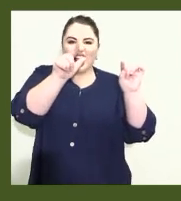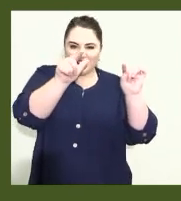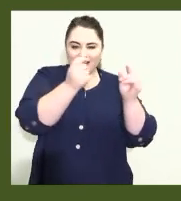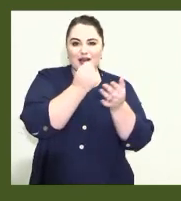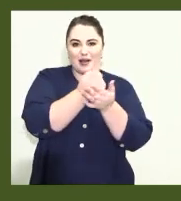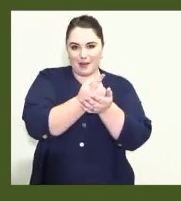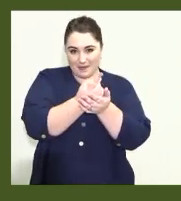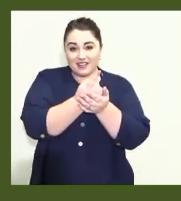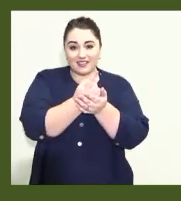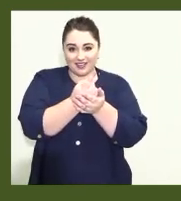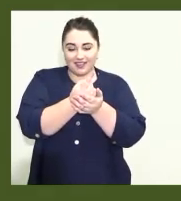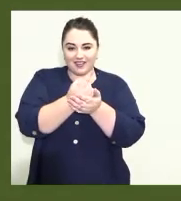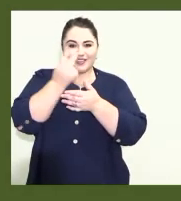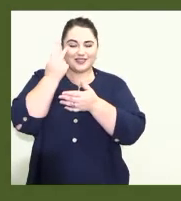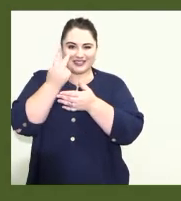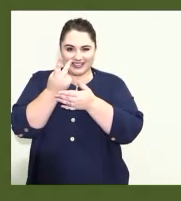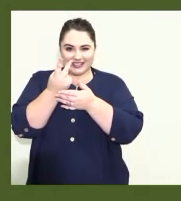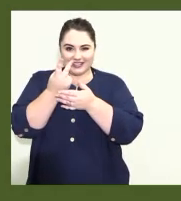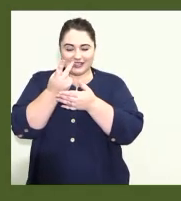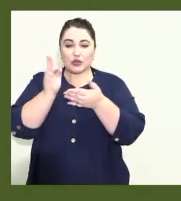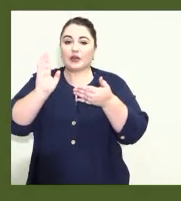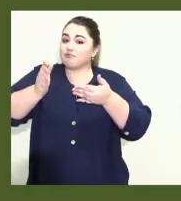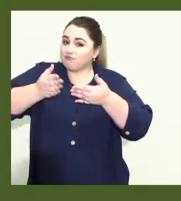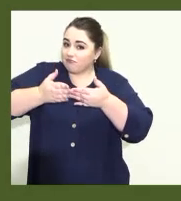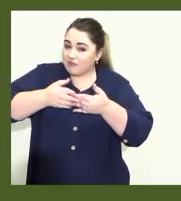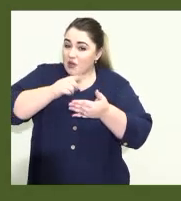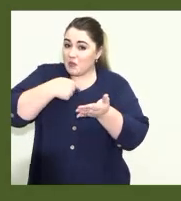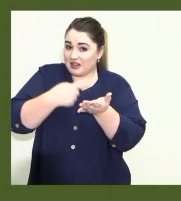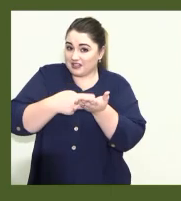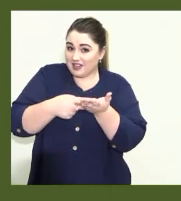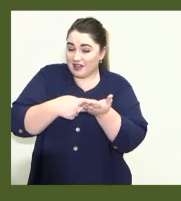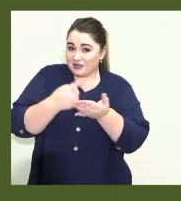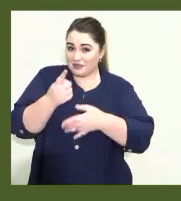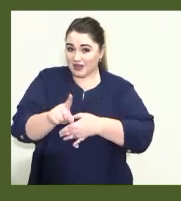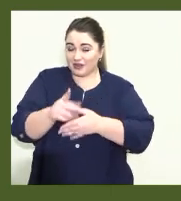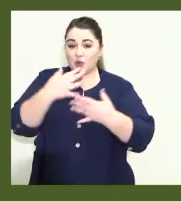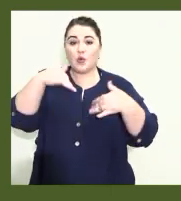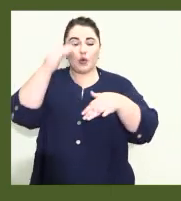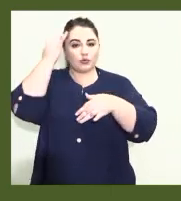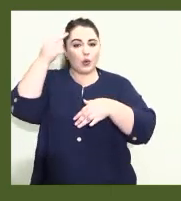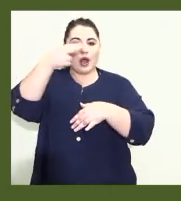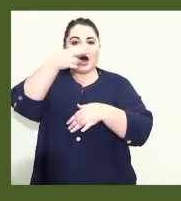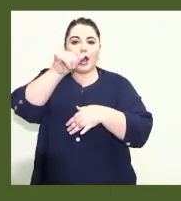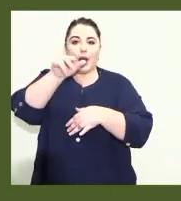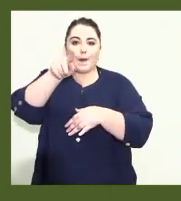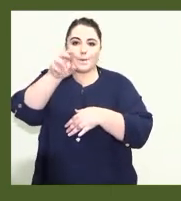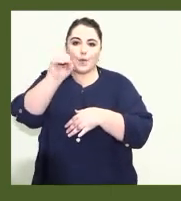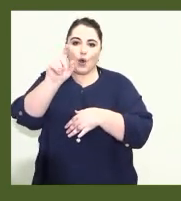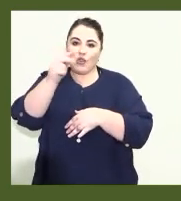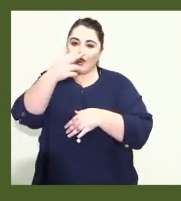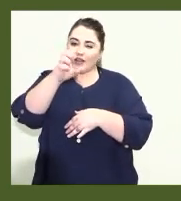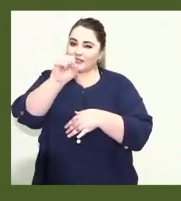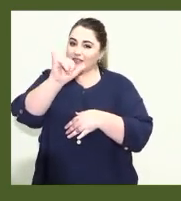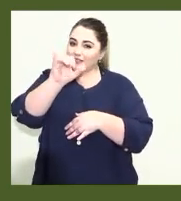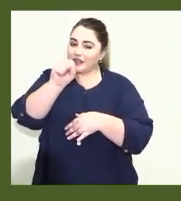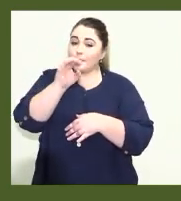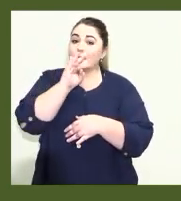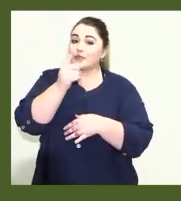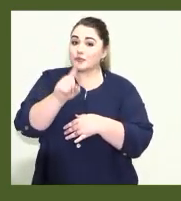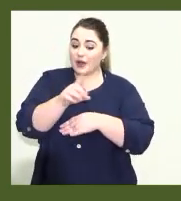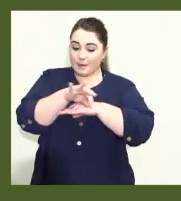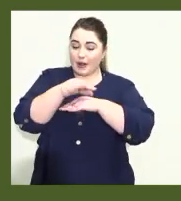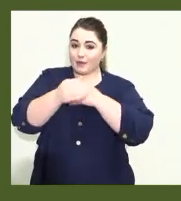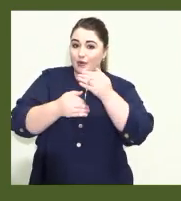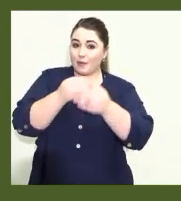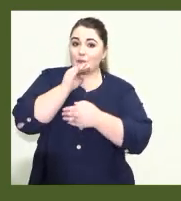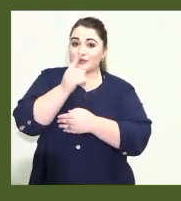a bit later. So in conclusion, what have we discussed? You know what hypothesis now is in the whole planning